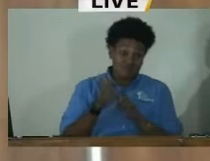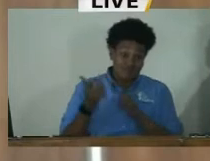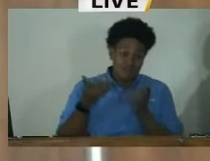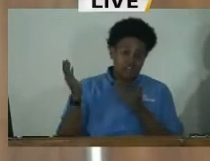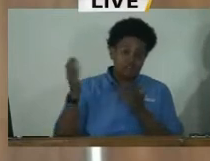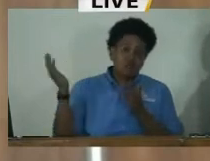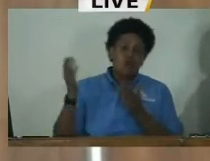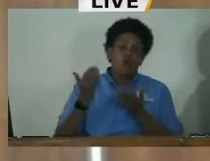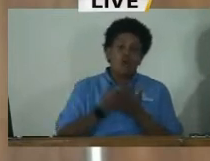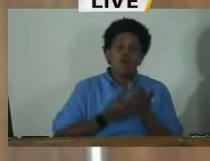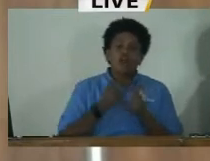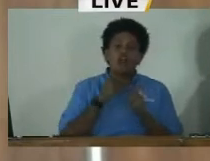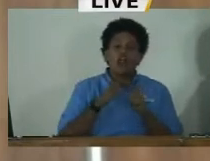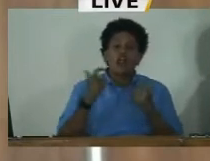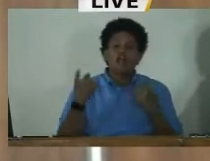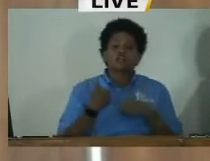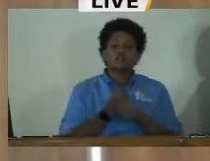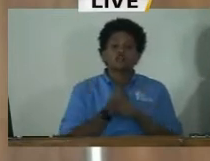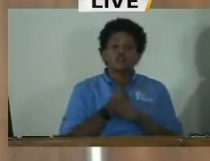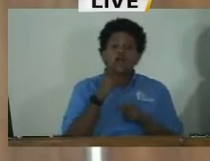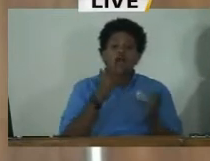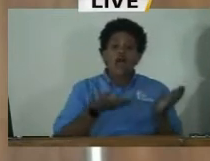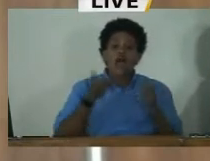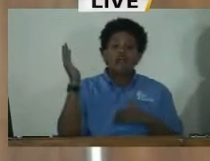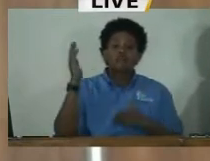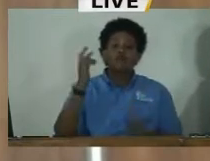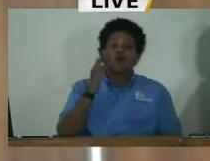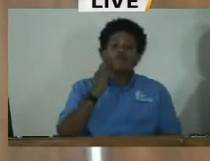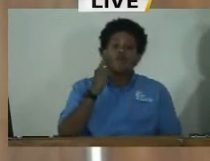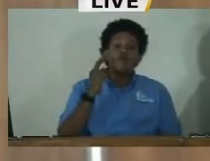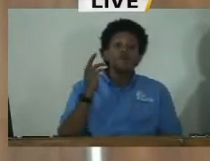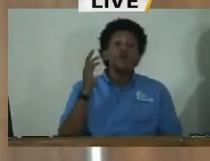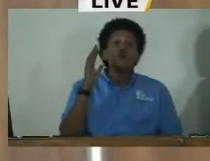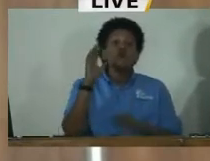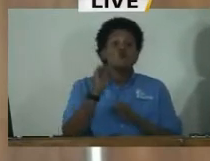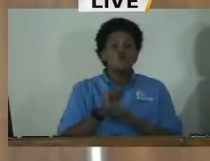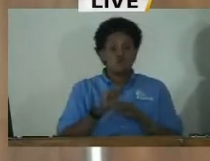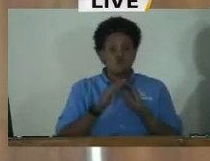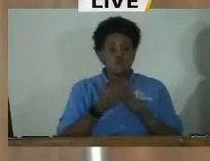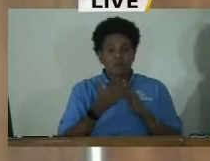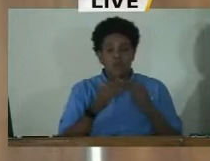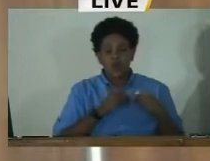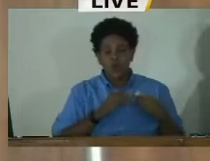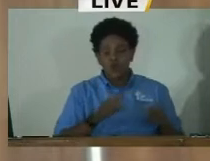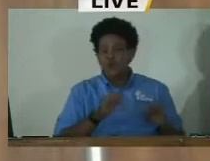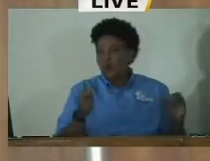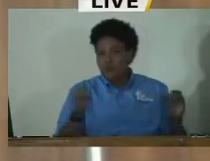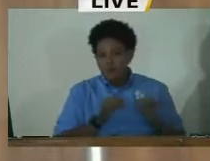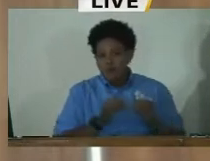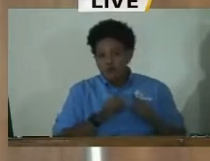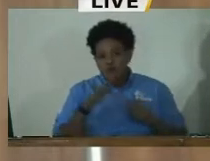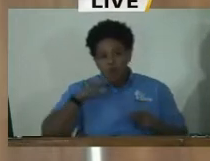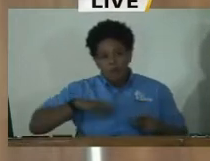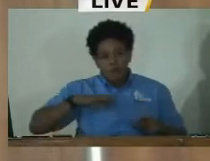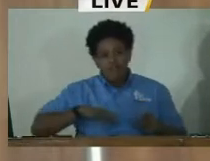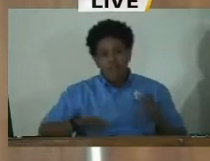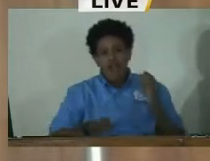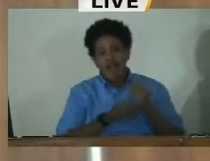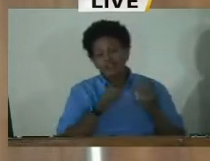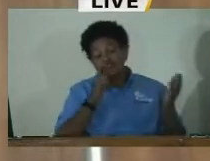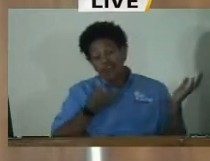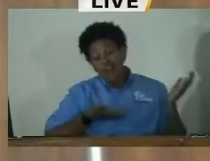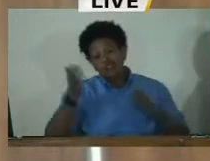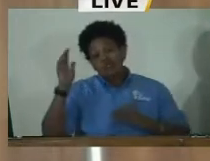producer and exporter of rum used to be Jamaican-owned, no longer. So the profits are also